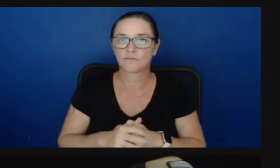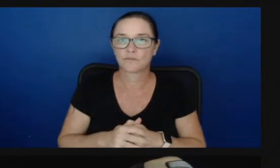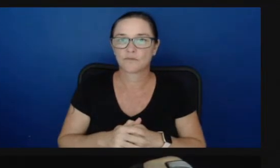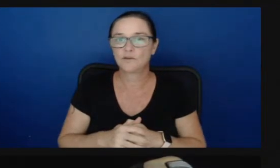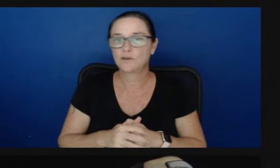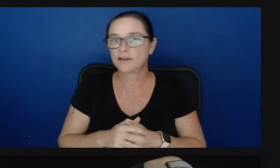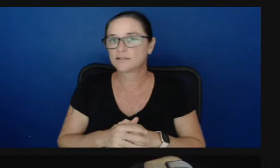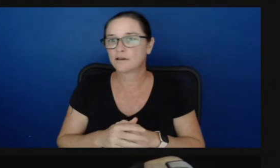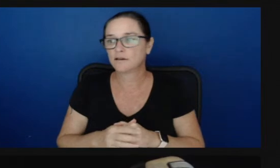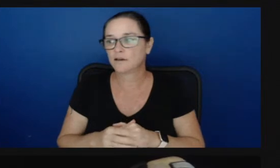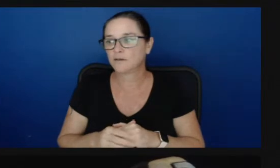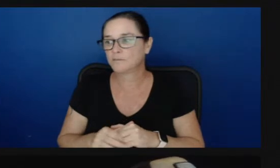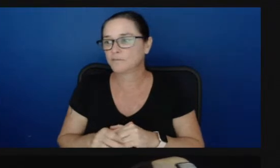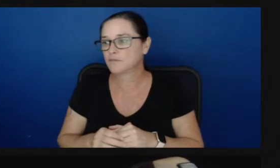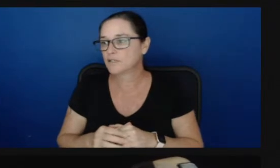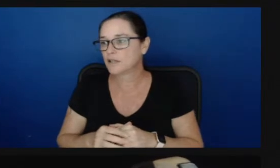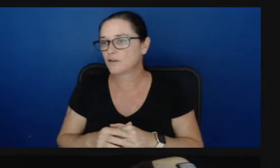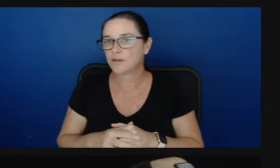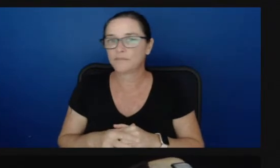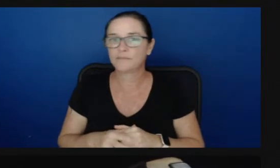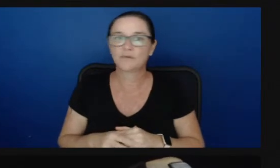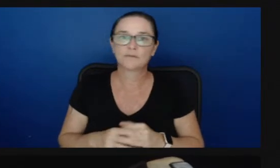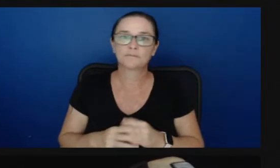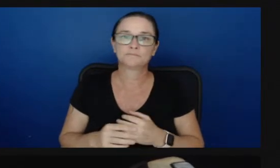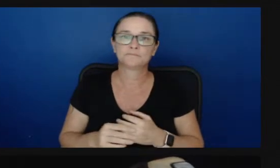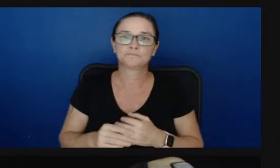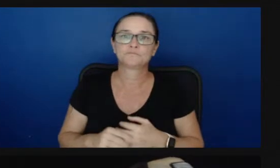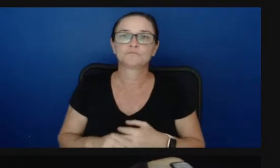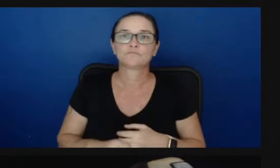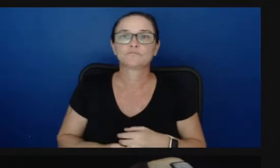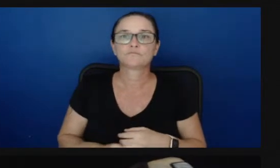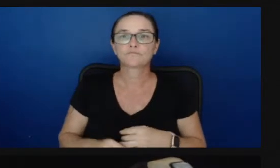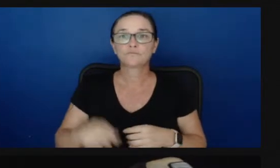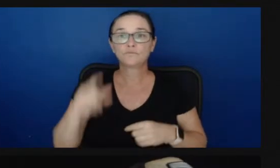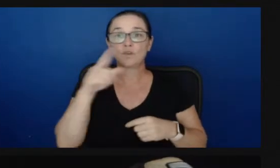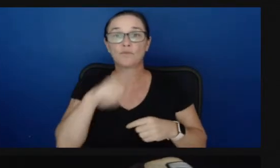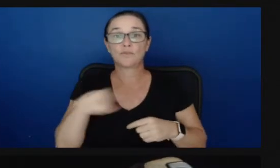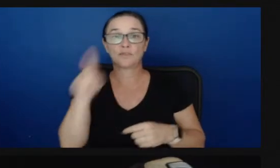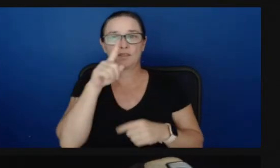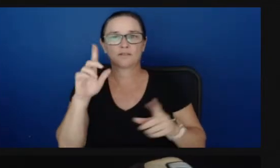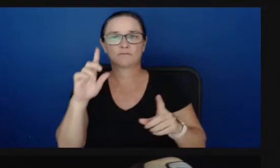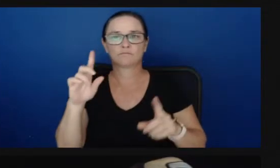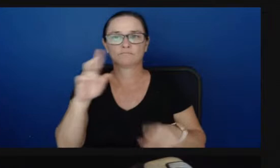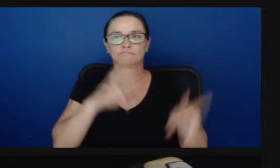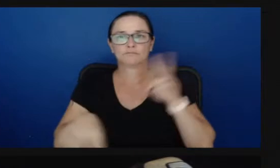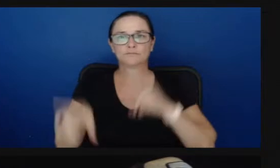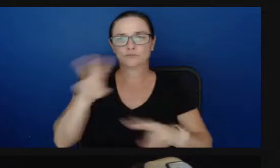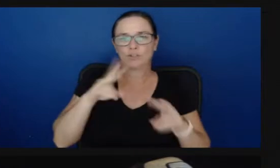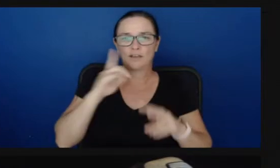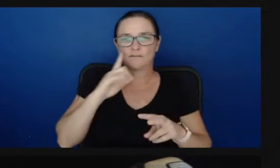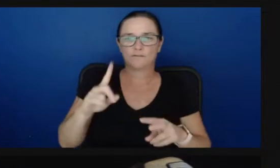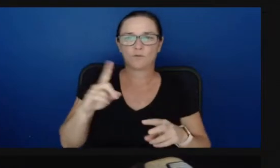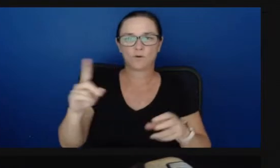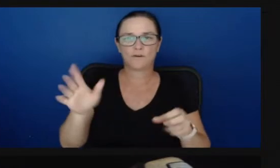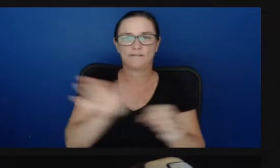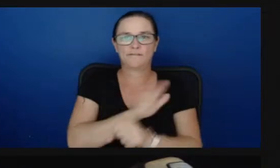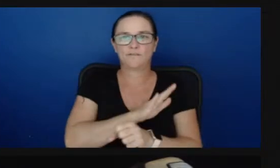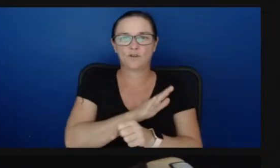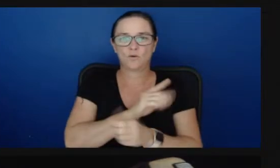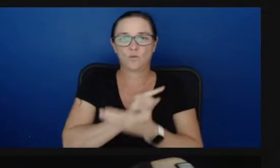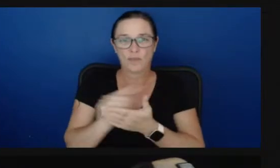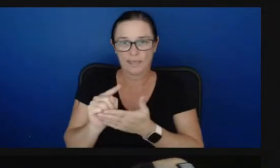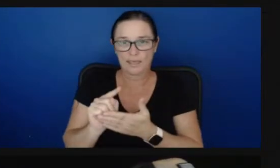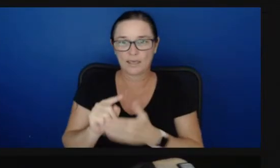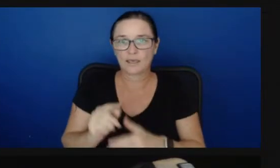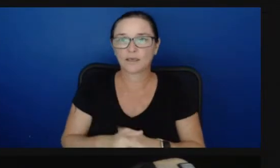segment. And I won't read back through the whole past week. I will just point out some details between what we saw